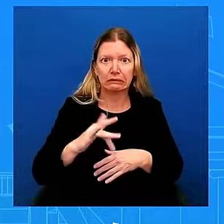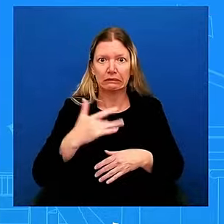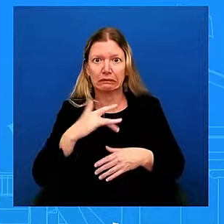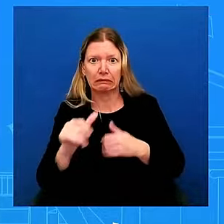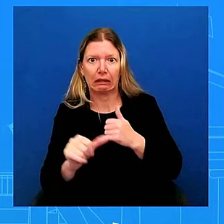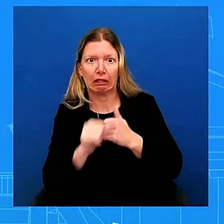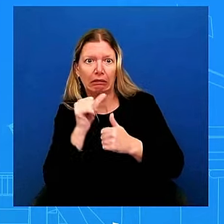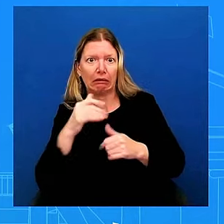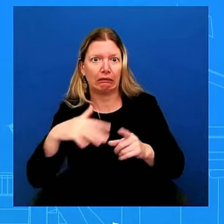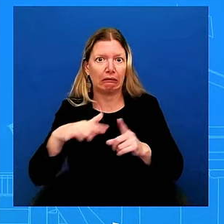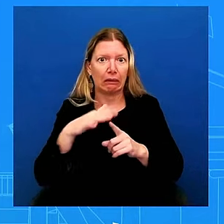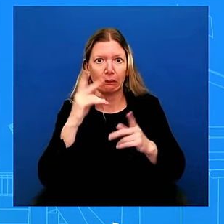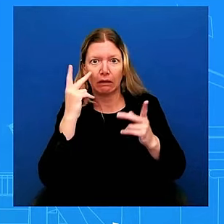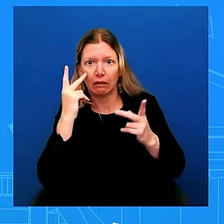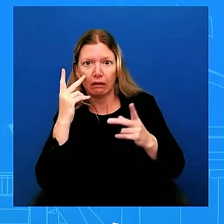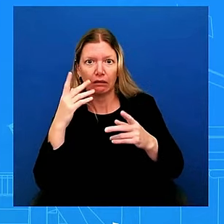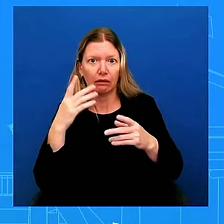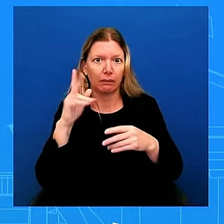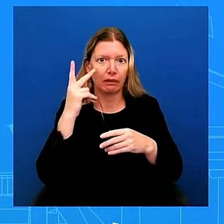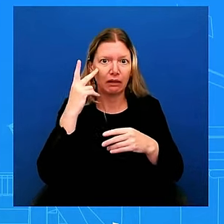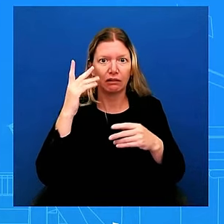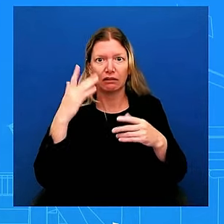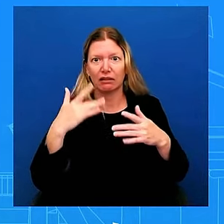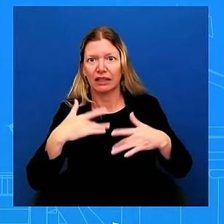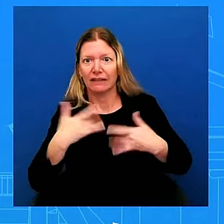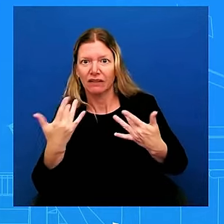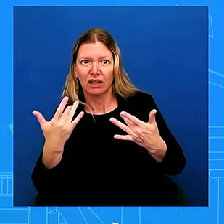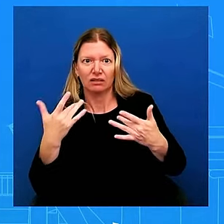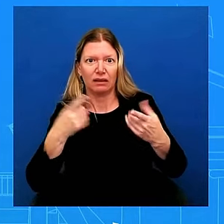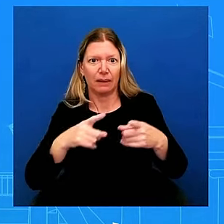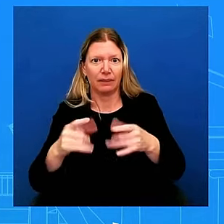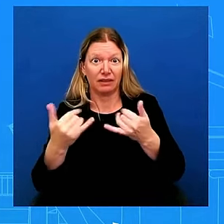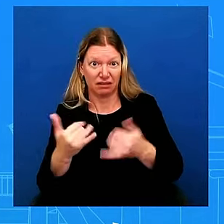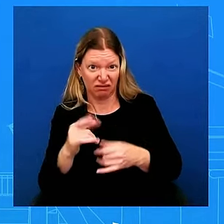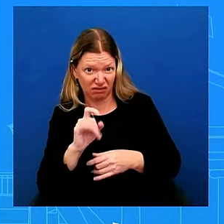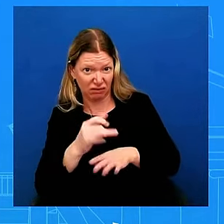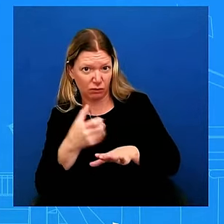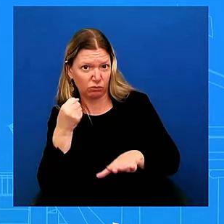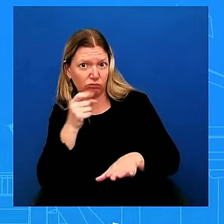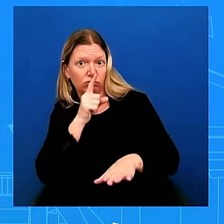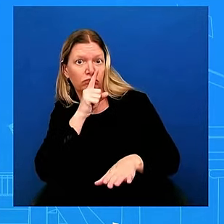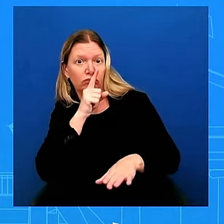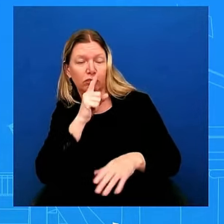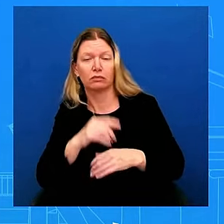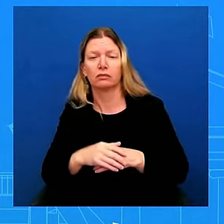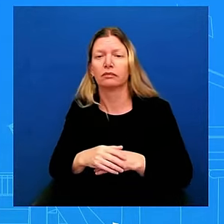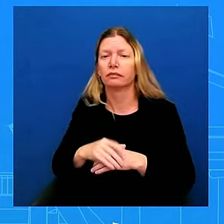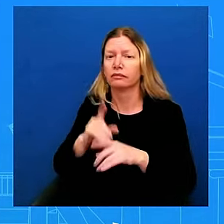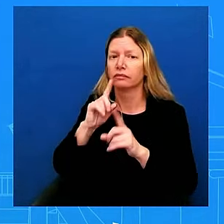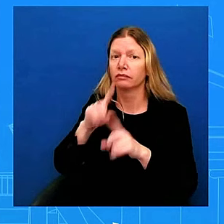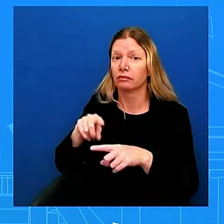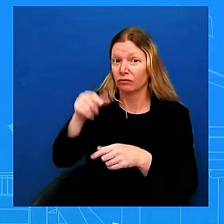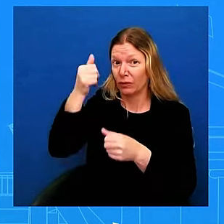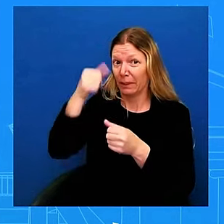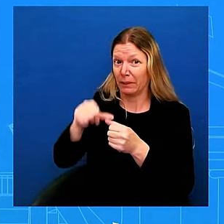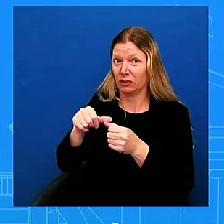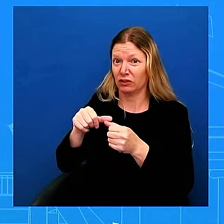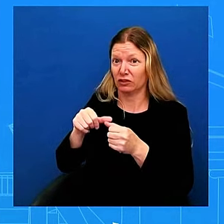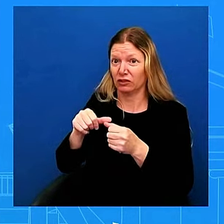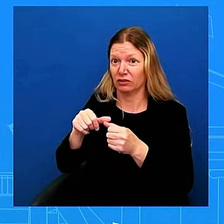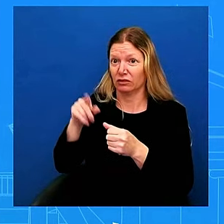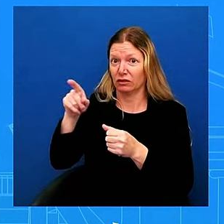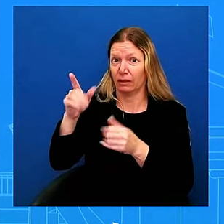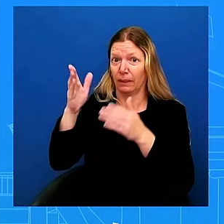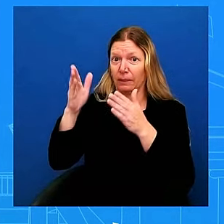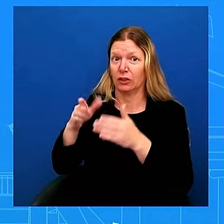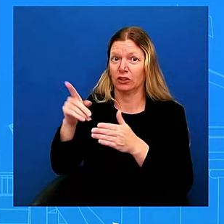So remember something, that the assailant is deceased. He was shot and killed by the United